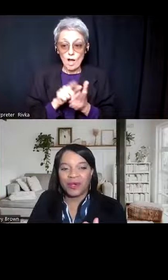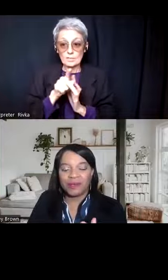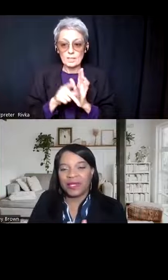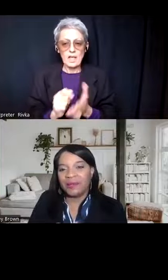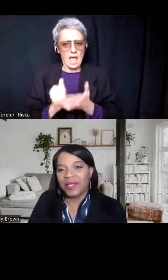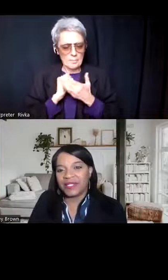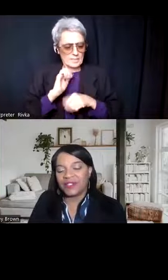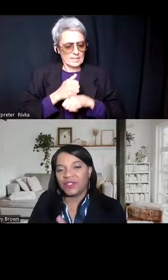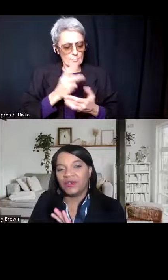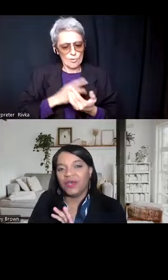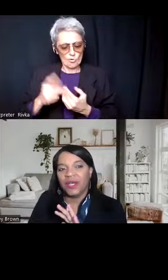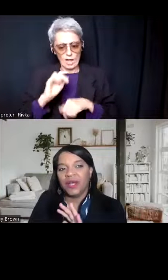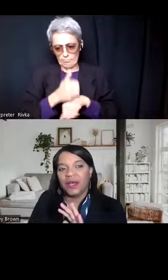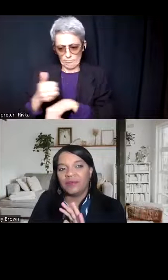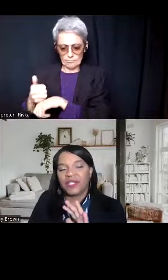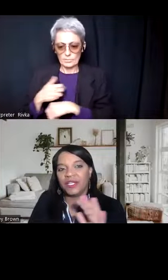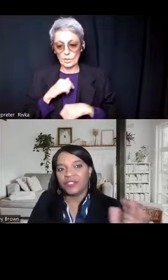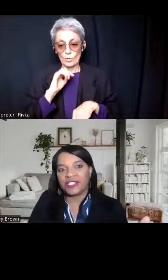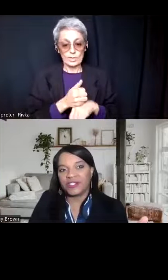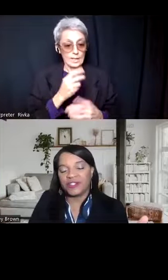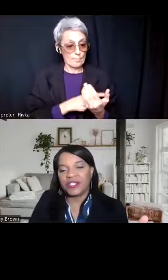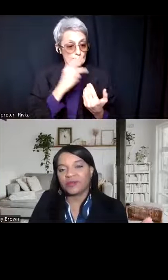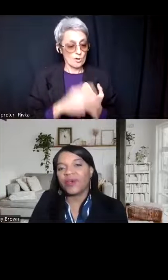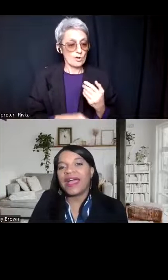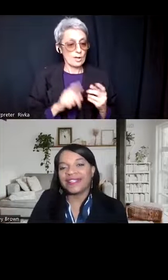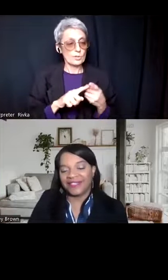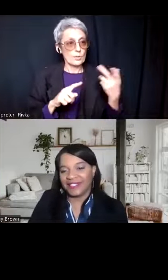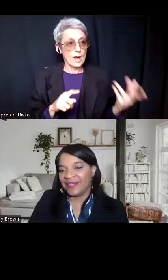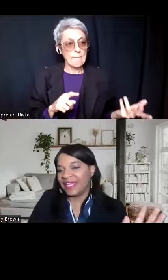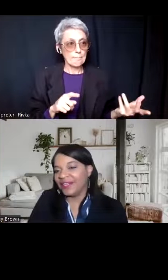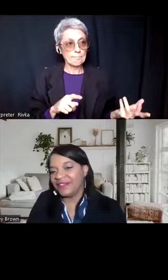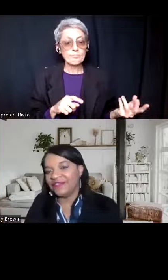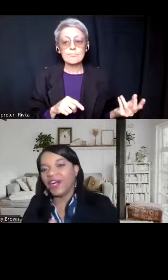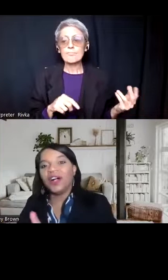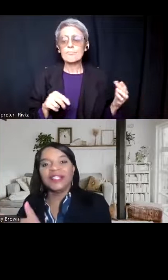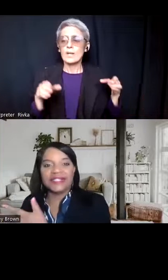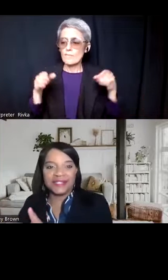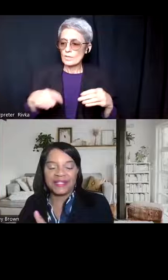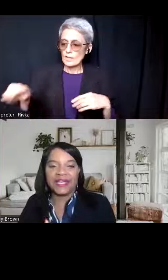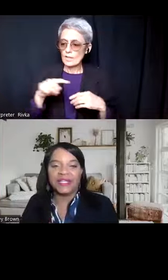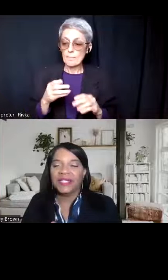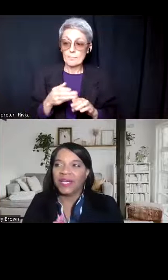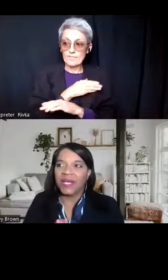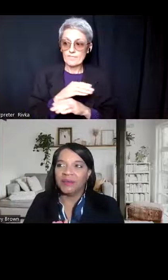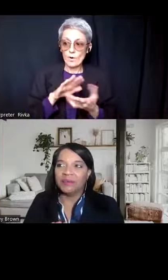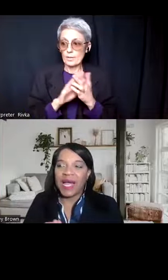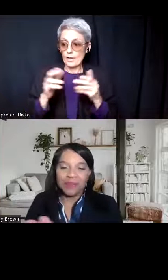we put programming in place to address our students proactively so they don't even fall into